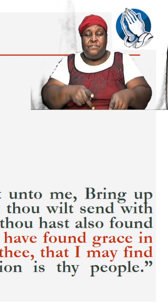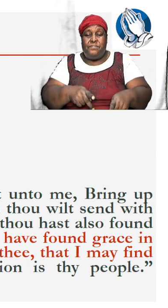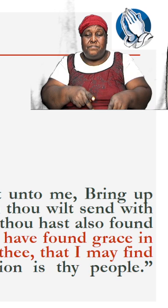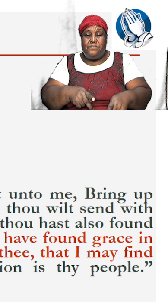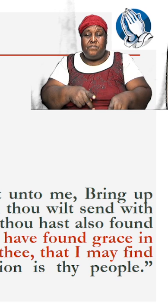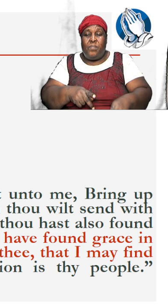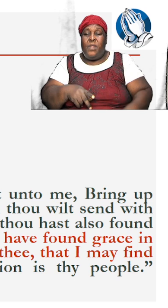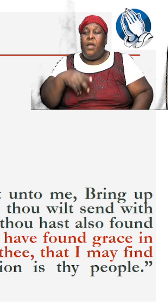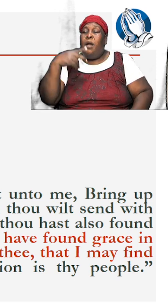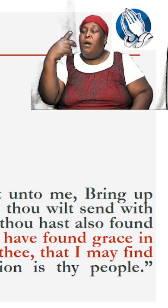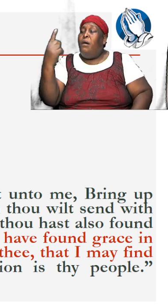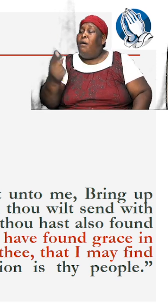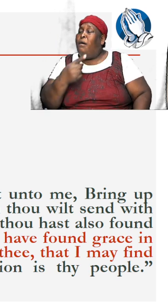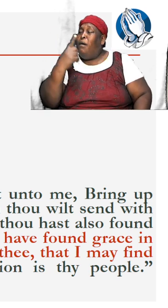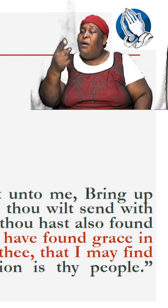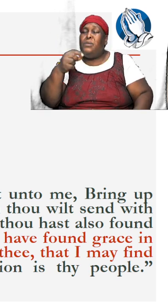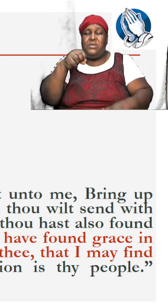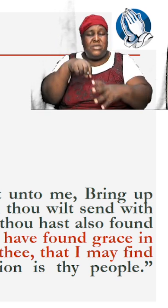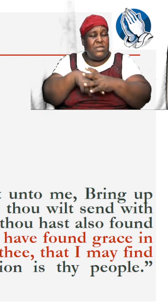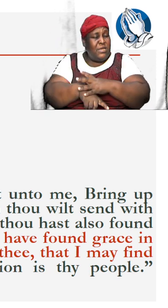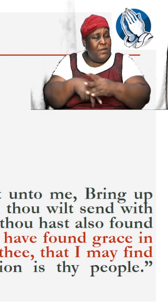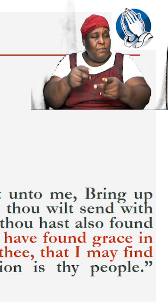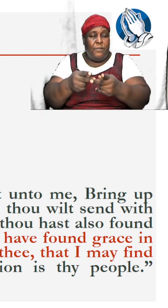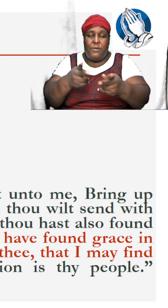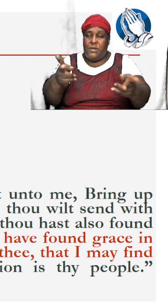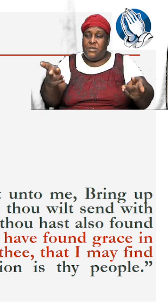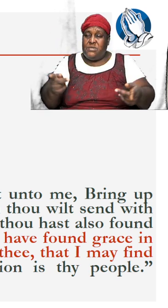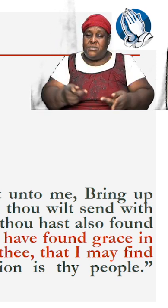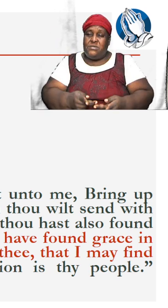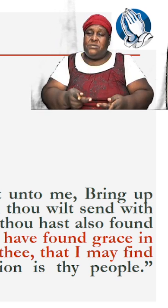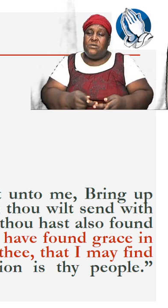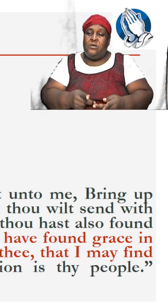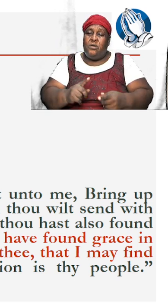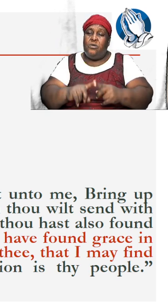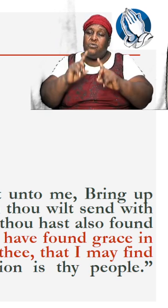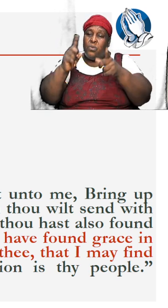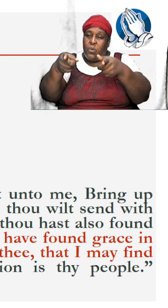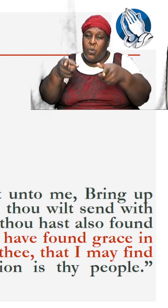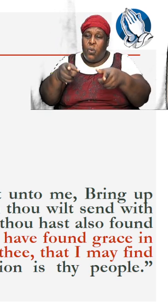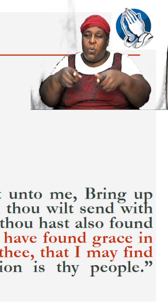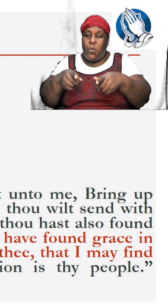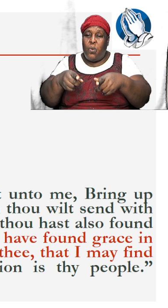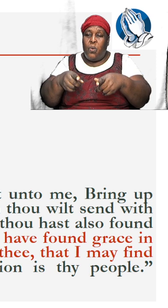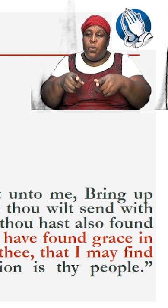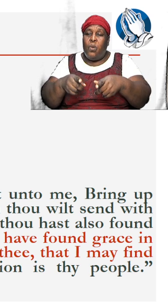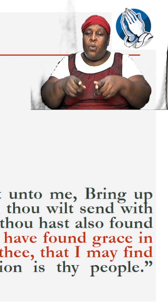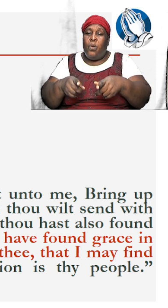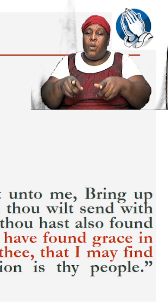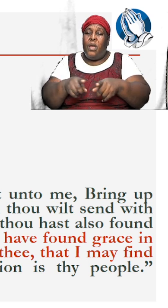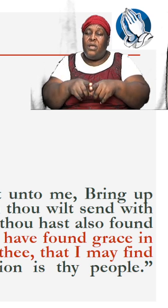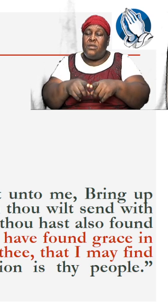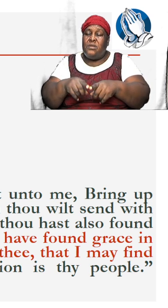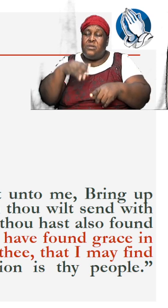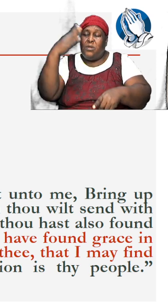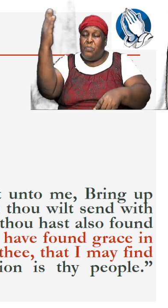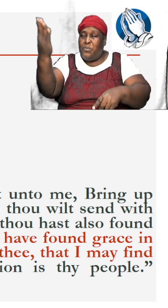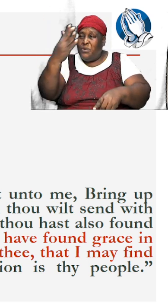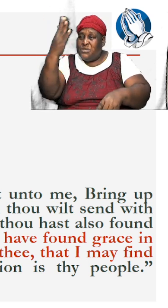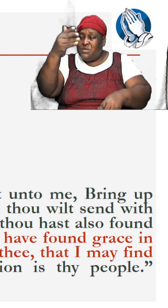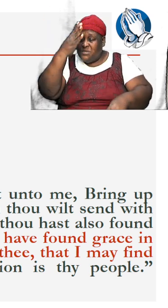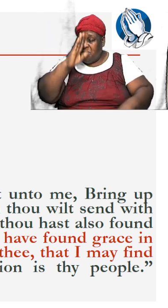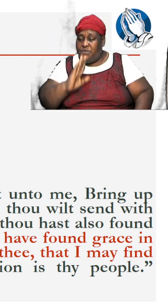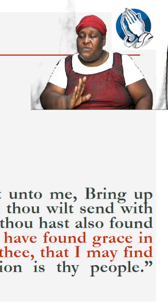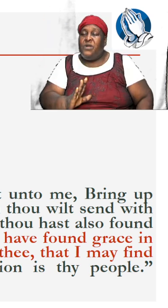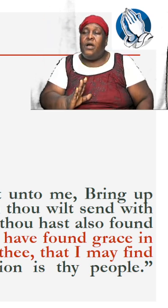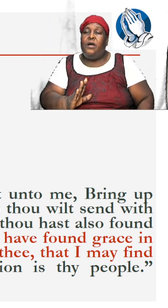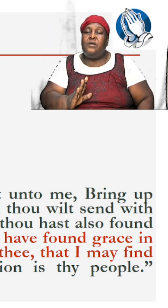There is always a deeper place to go as it relates to the presence of God.